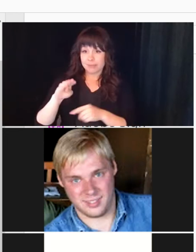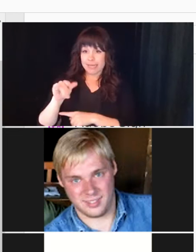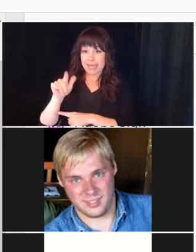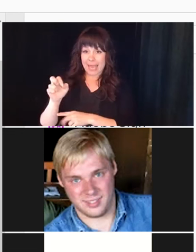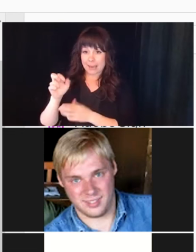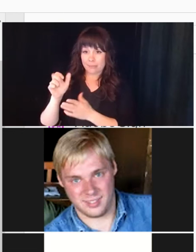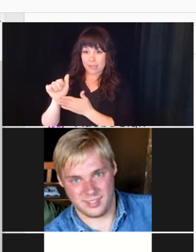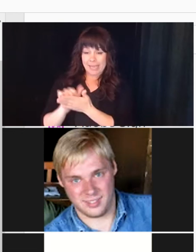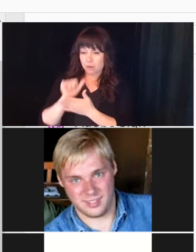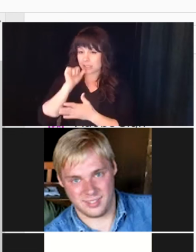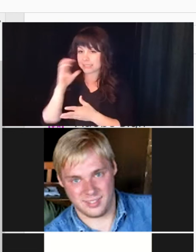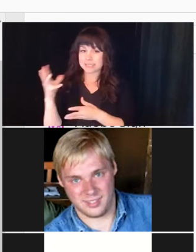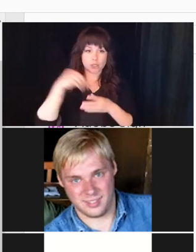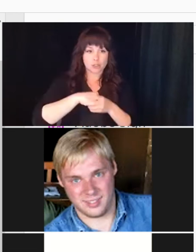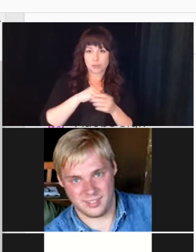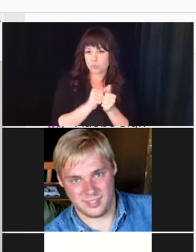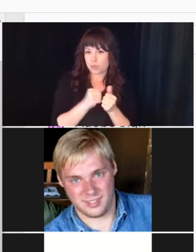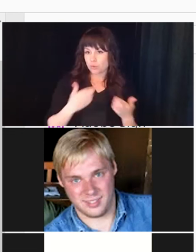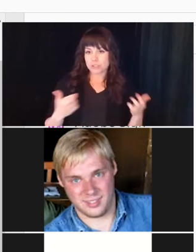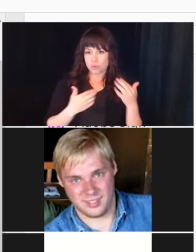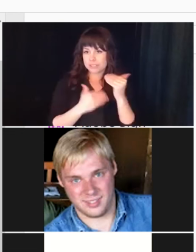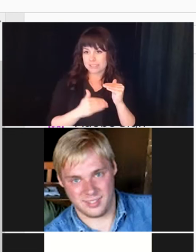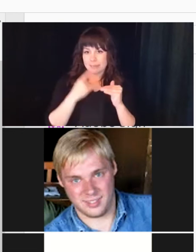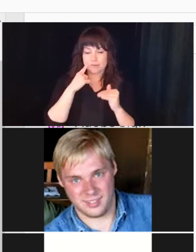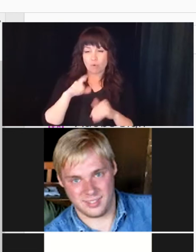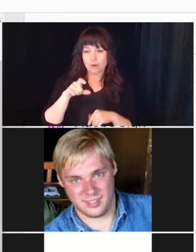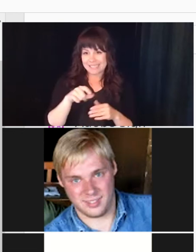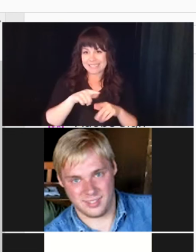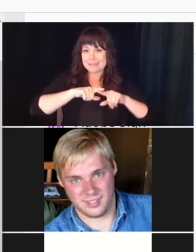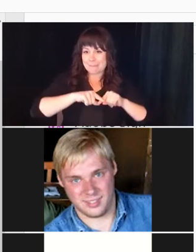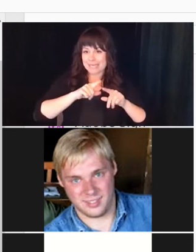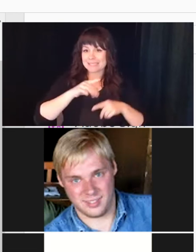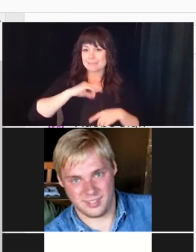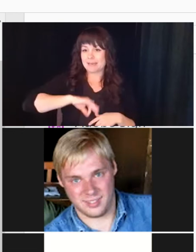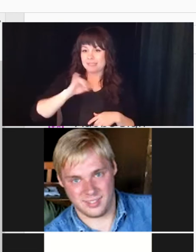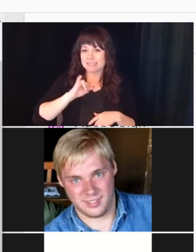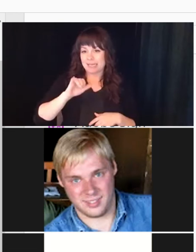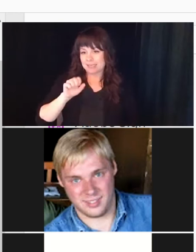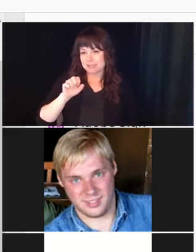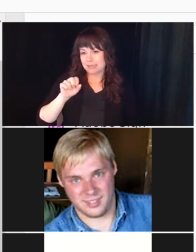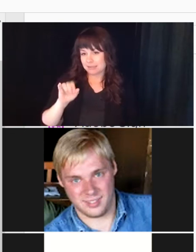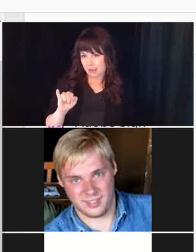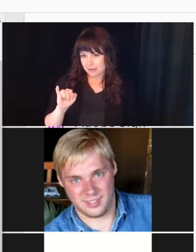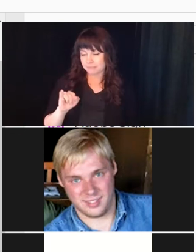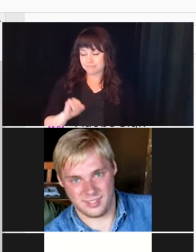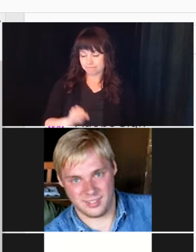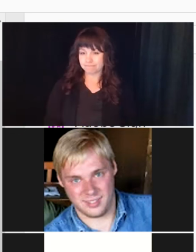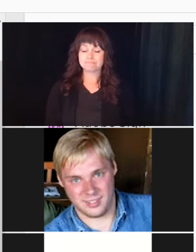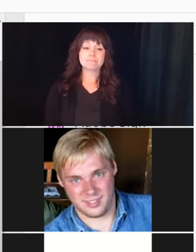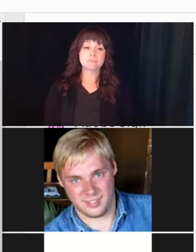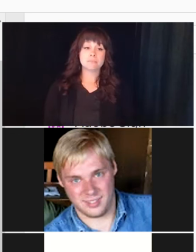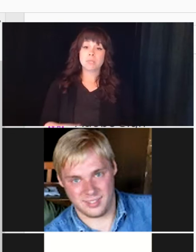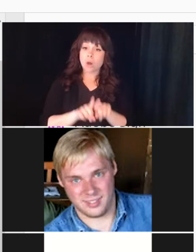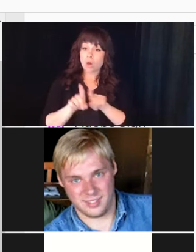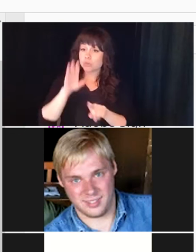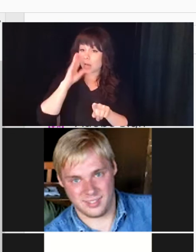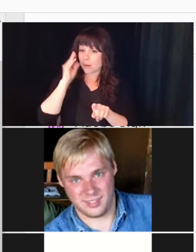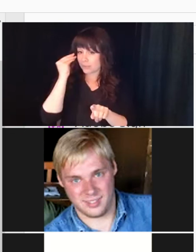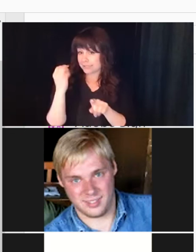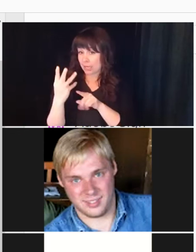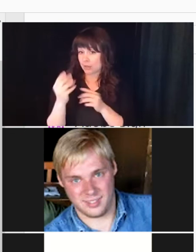that resource limit for needs-based benefits like SSI, all right? And I'll just tell you really quickly that